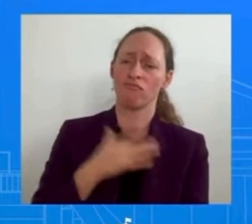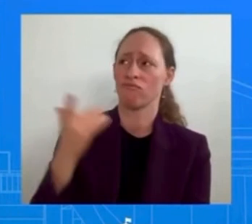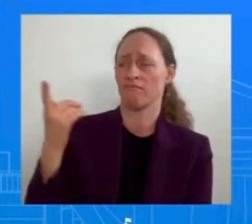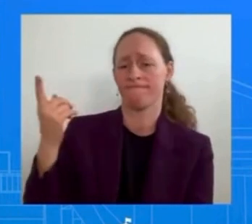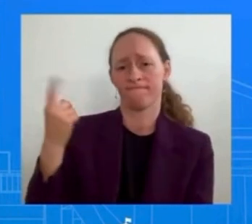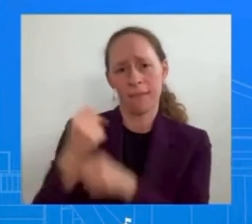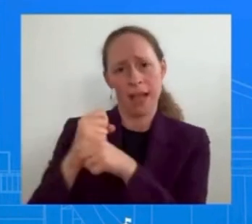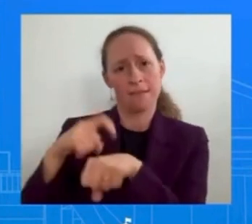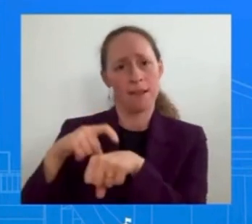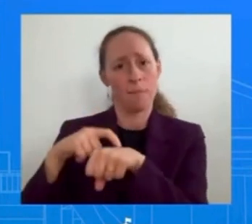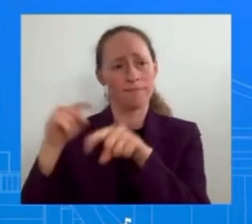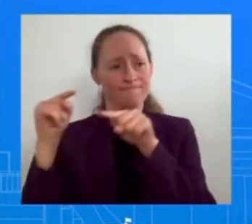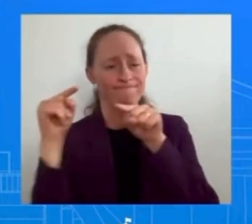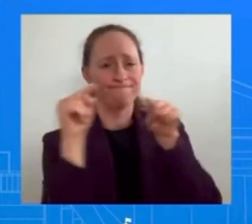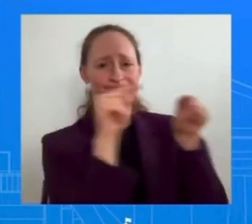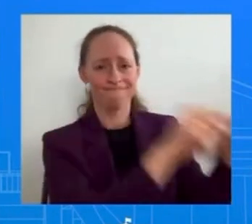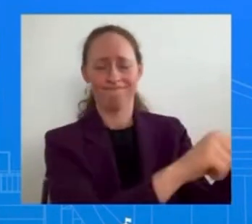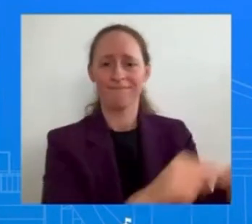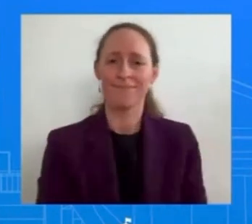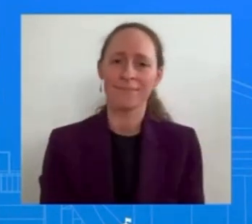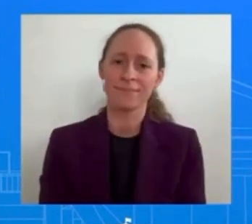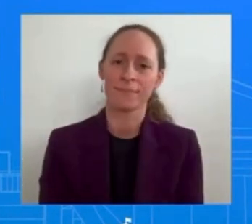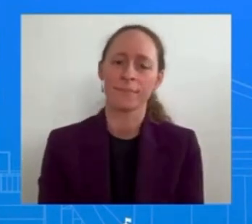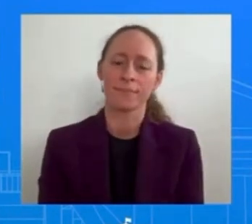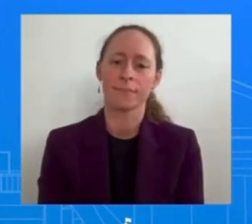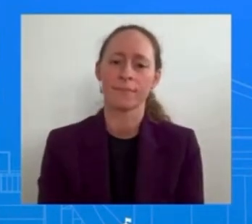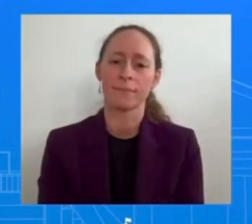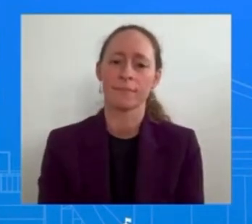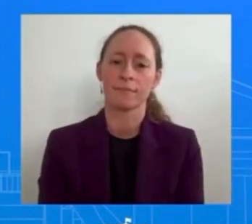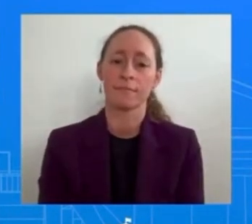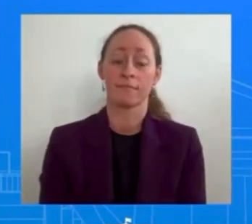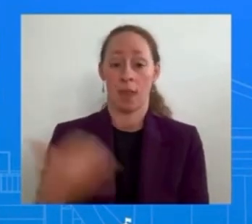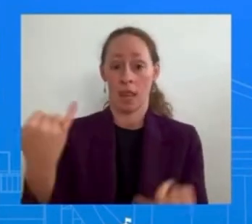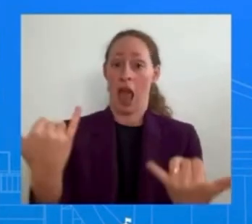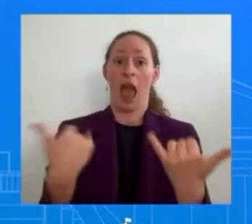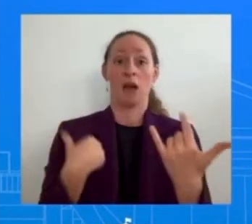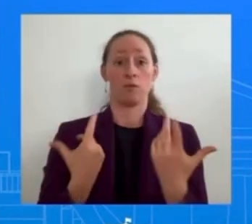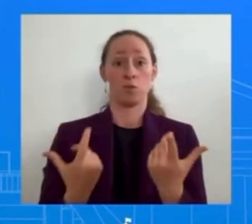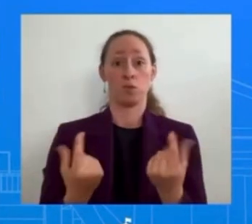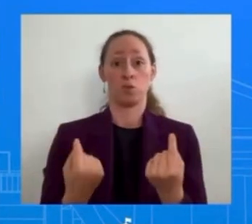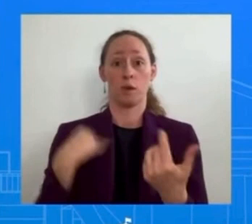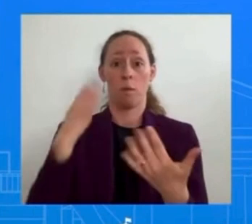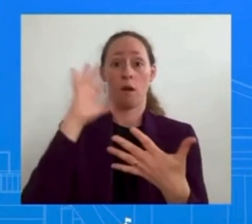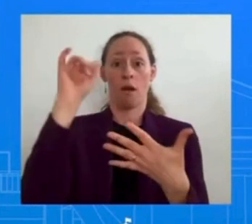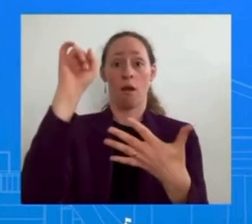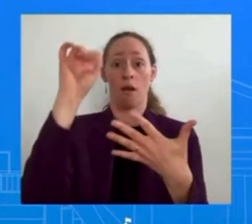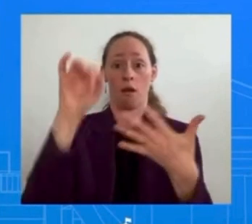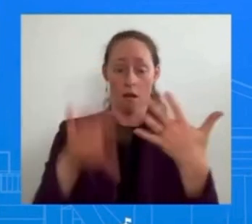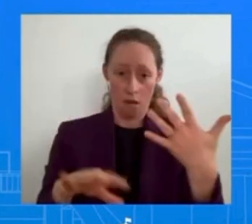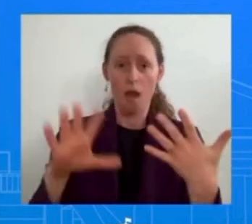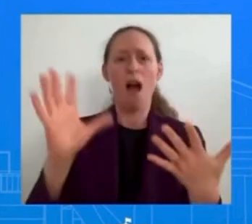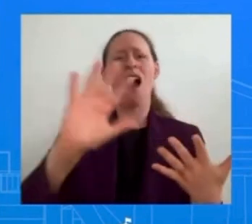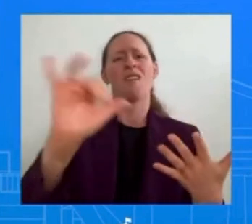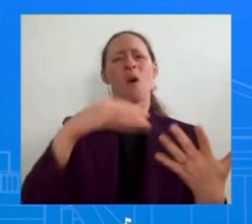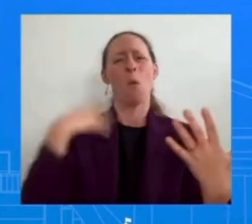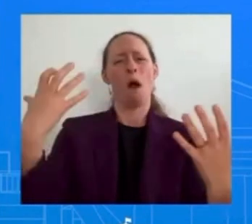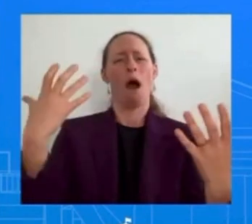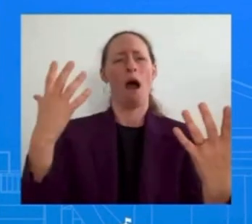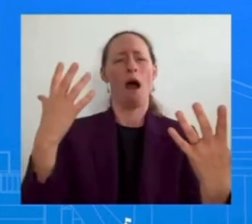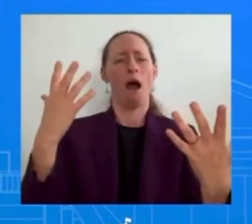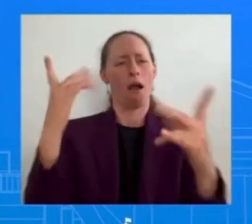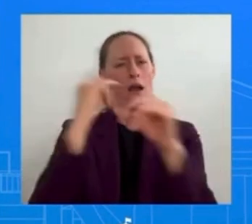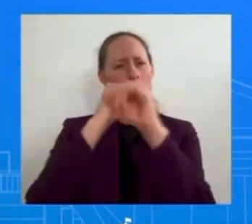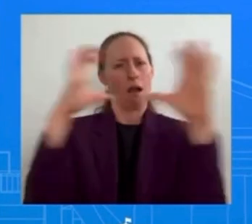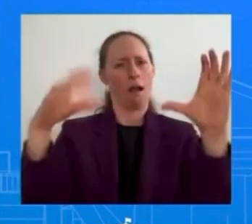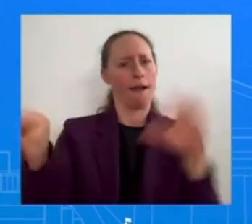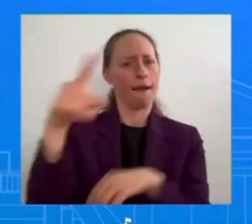what I saw while I was on the ground there earlier this week. The periling stories of survival, the heroic